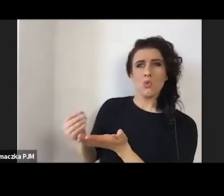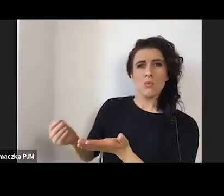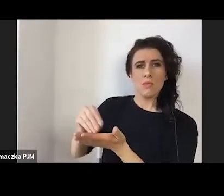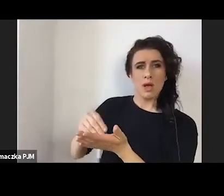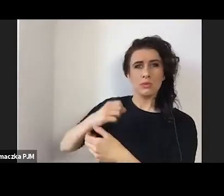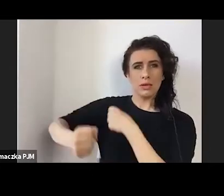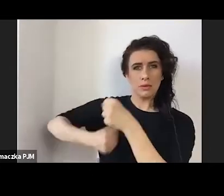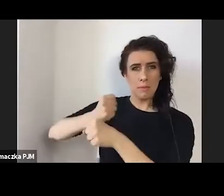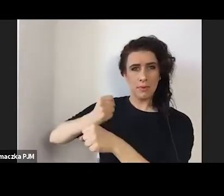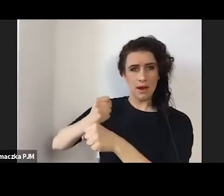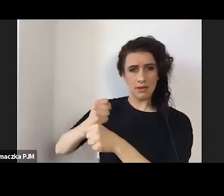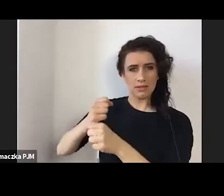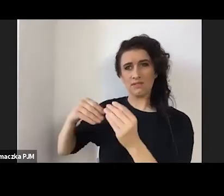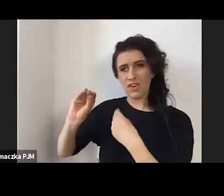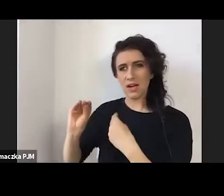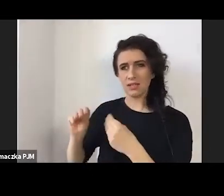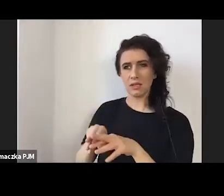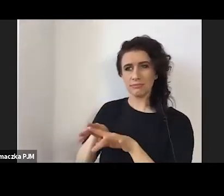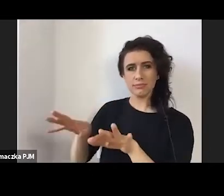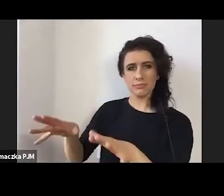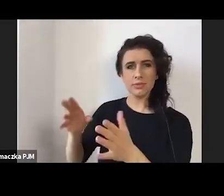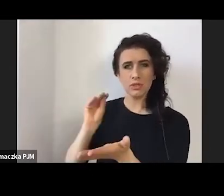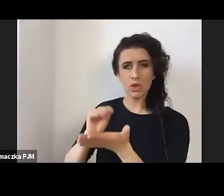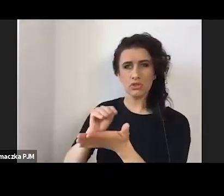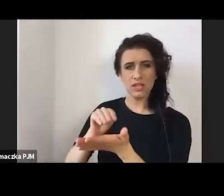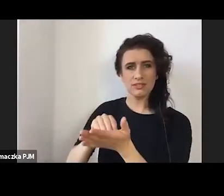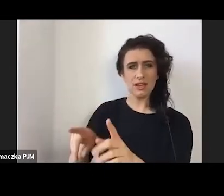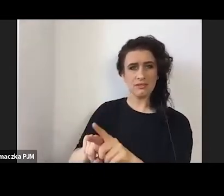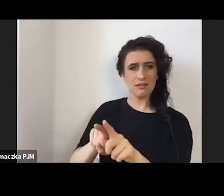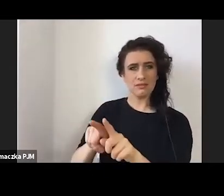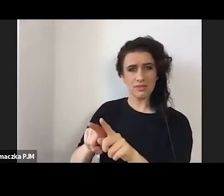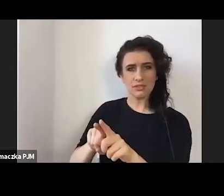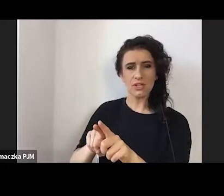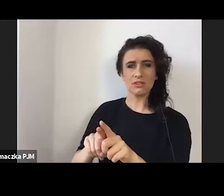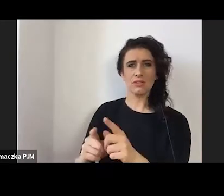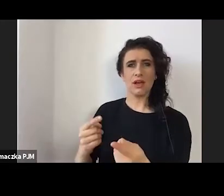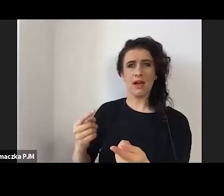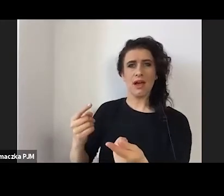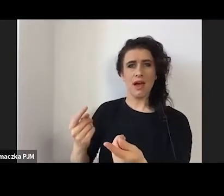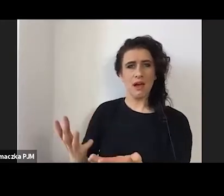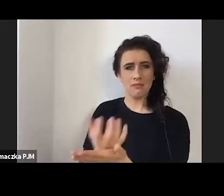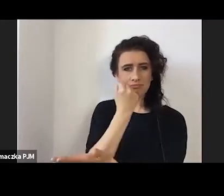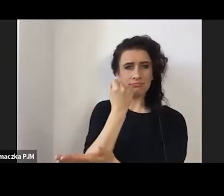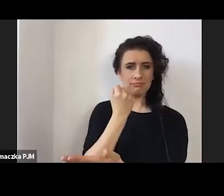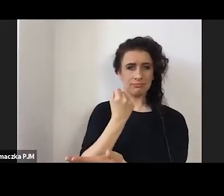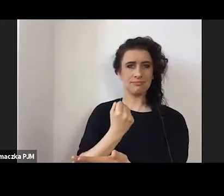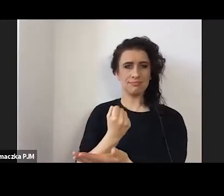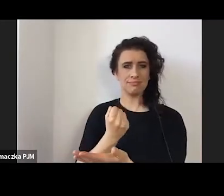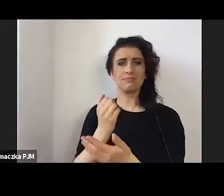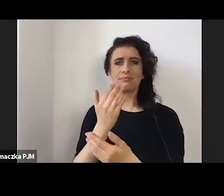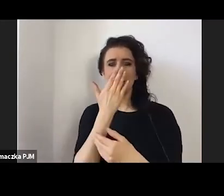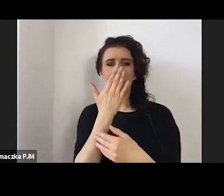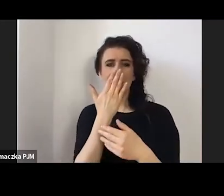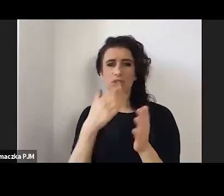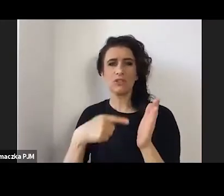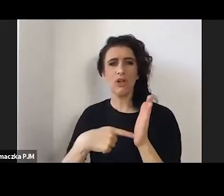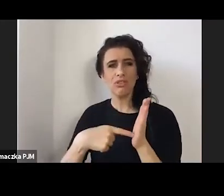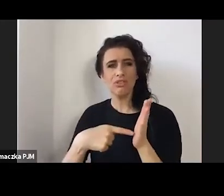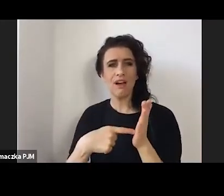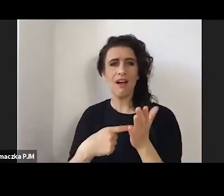we realized, well, this was missing. We have to do this way. We've learned from other institutions. We've learned